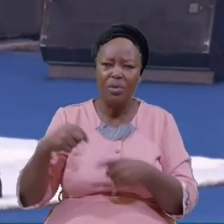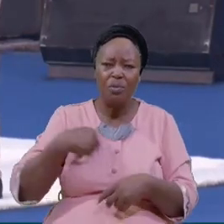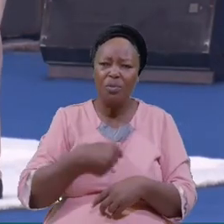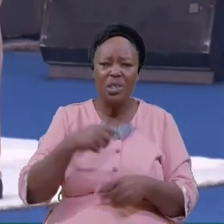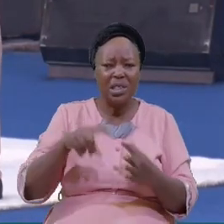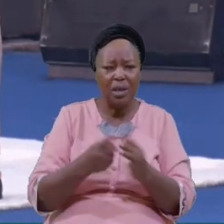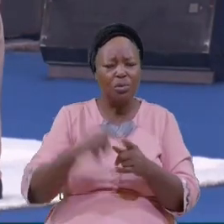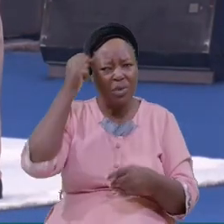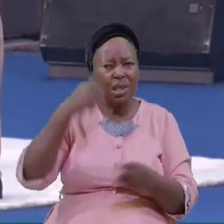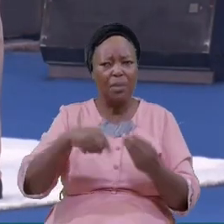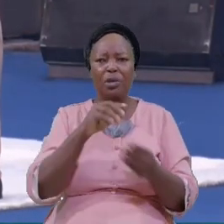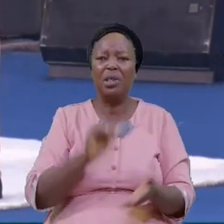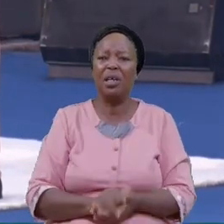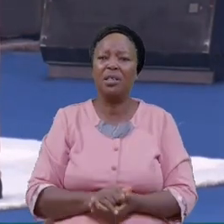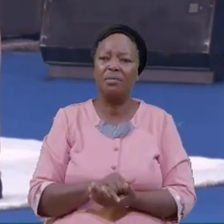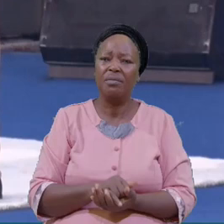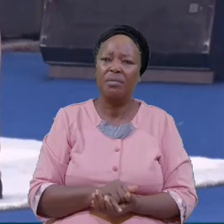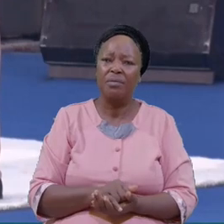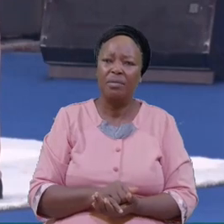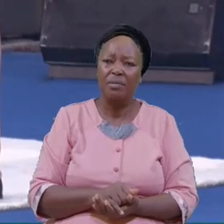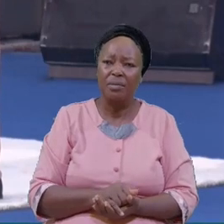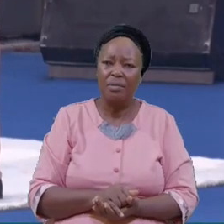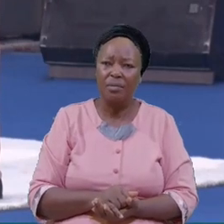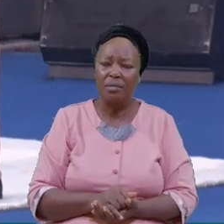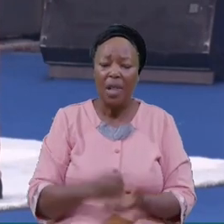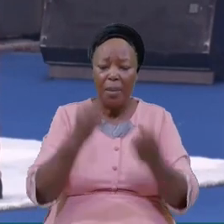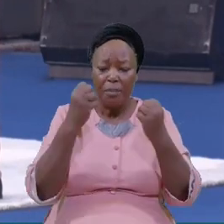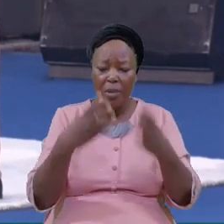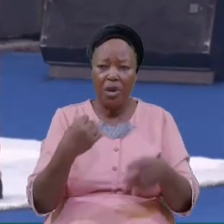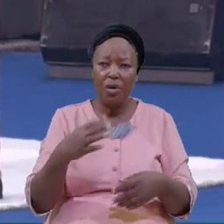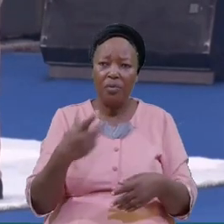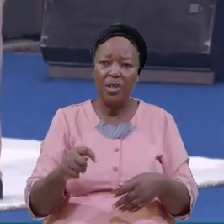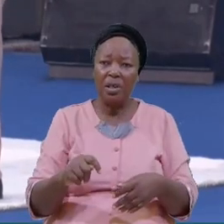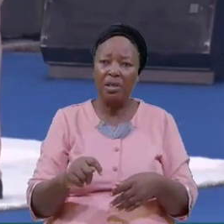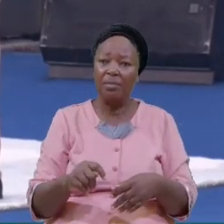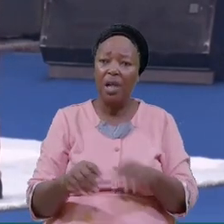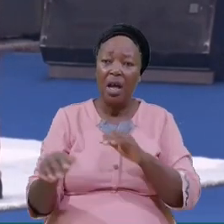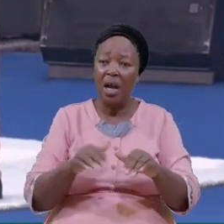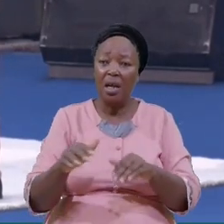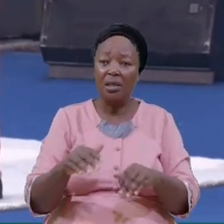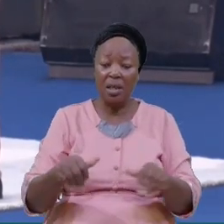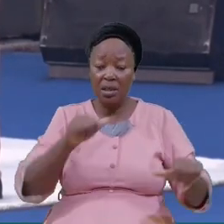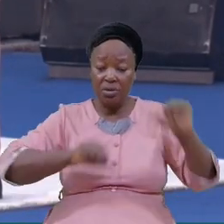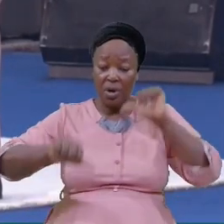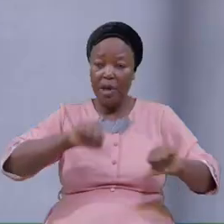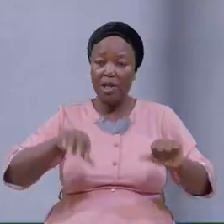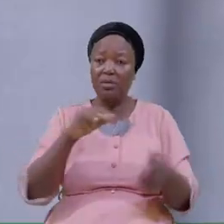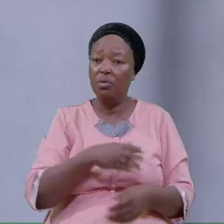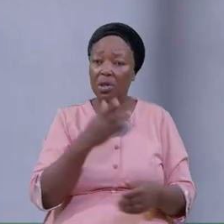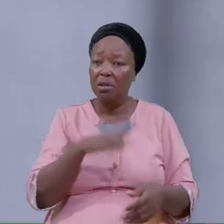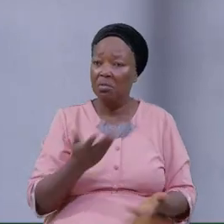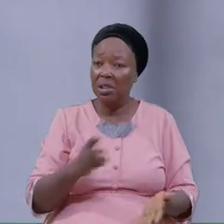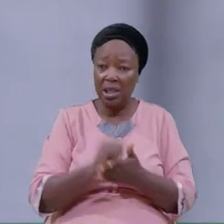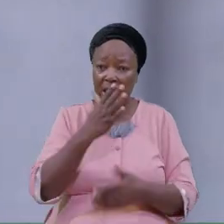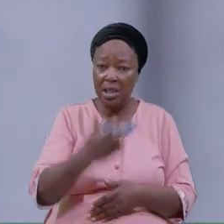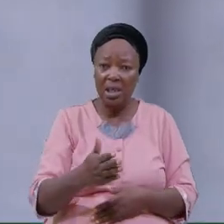voyons, lisons, écoutons parfois, ce n'est many pas la vérité. Of the arts and the drama, whatever there. And not honest, that's what we